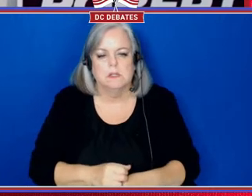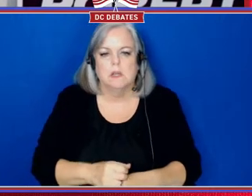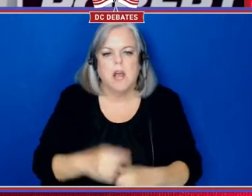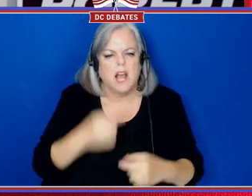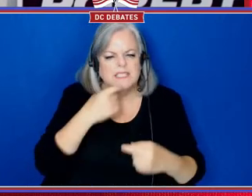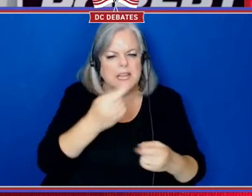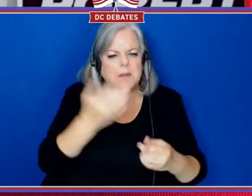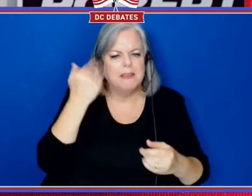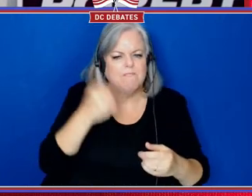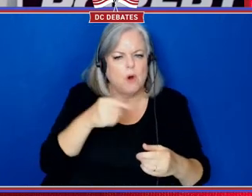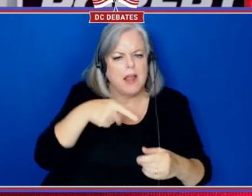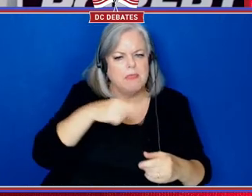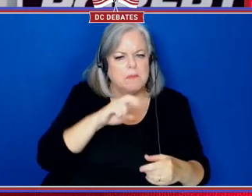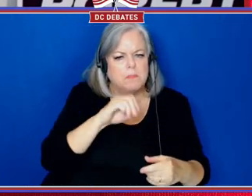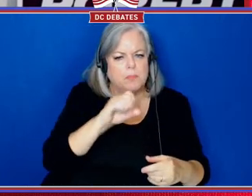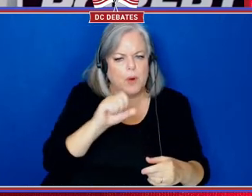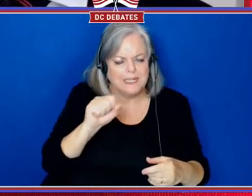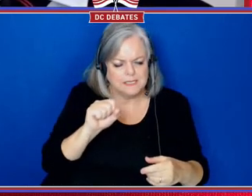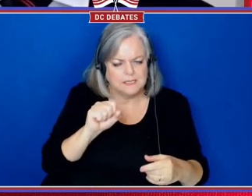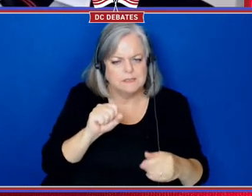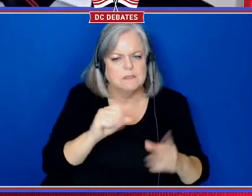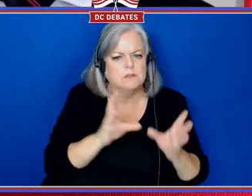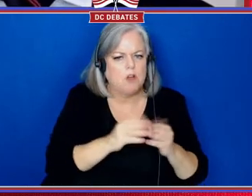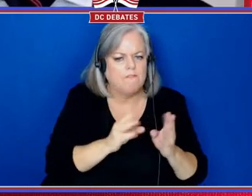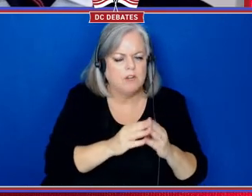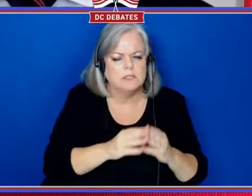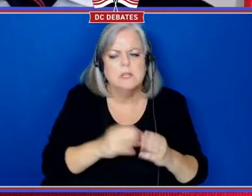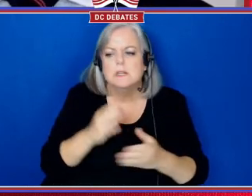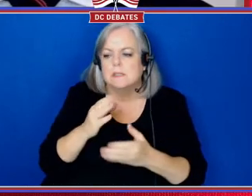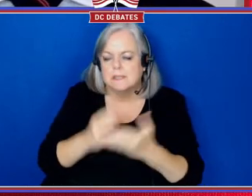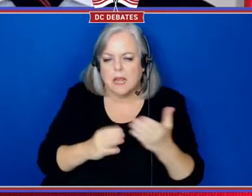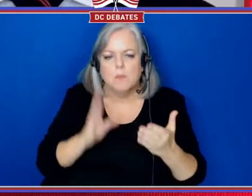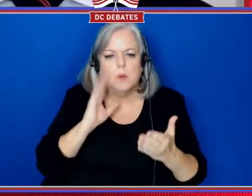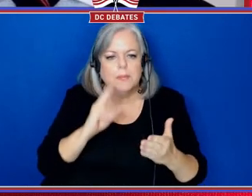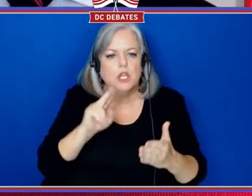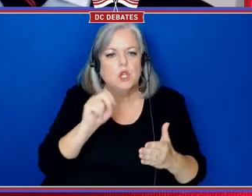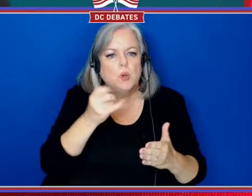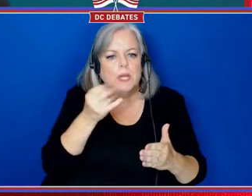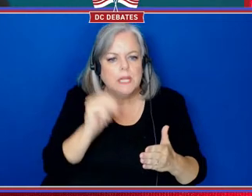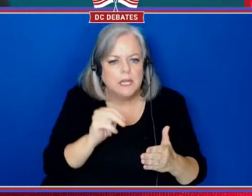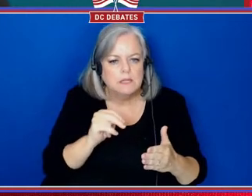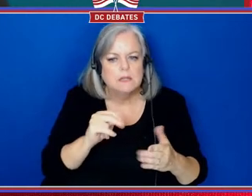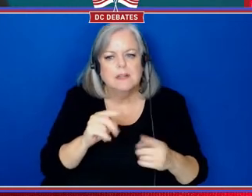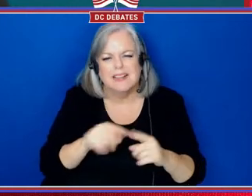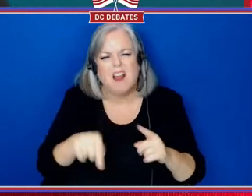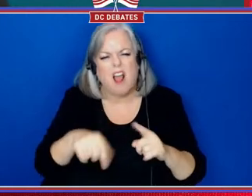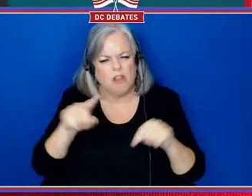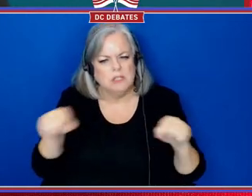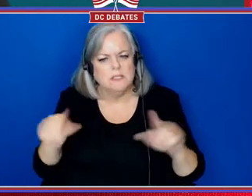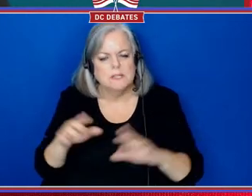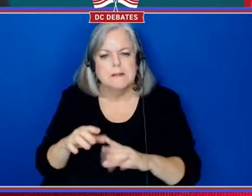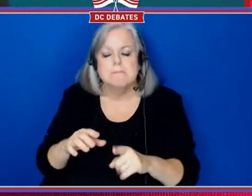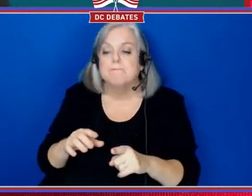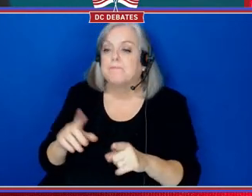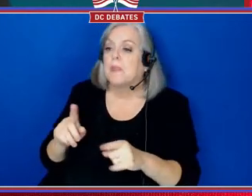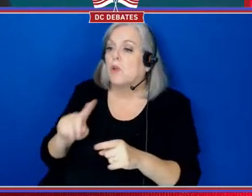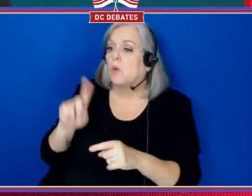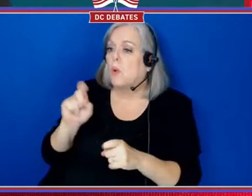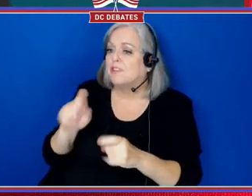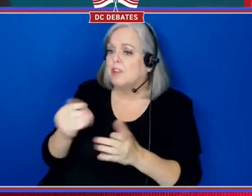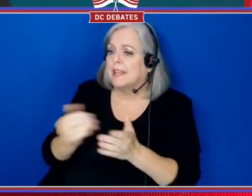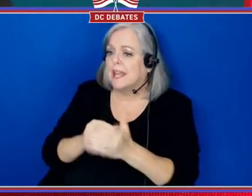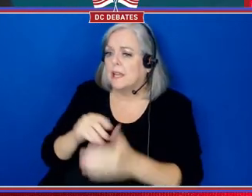with nonprofits. All right, we have a question from the audience again for Trayon White. From Elijah